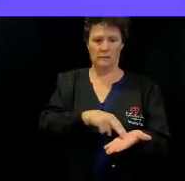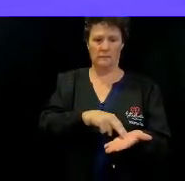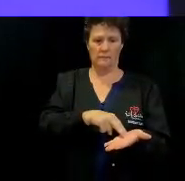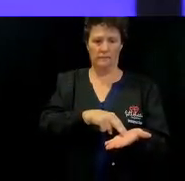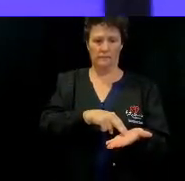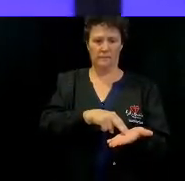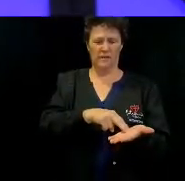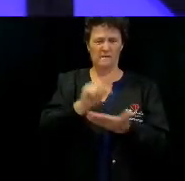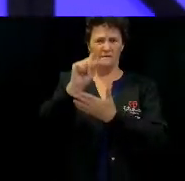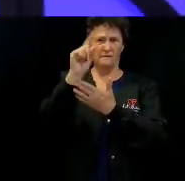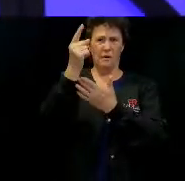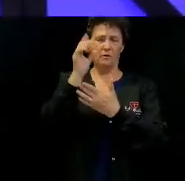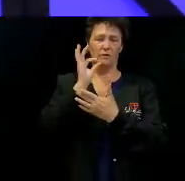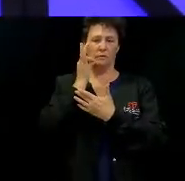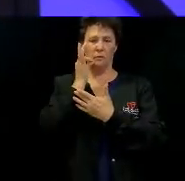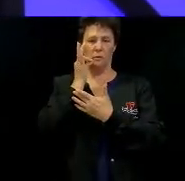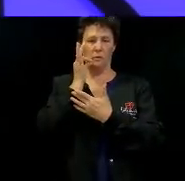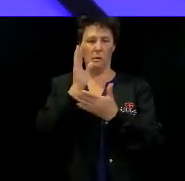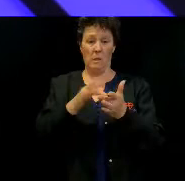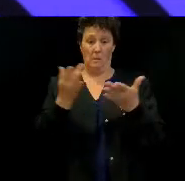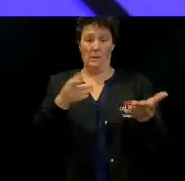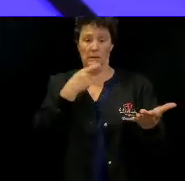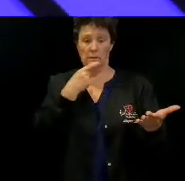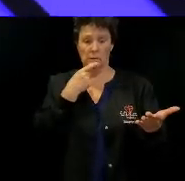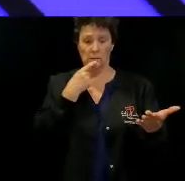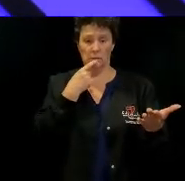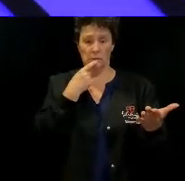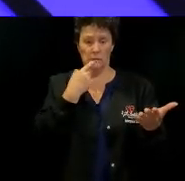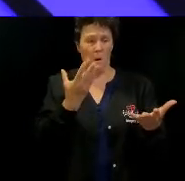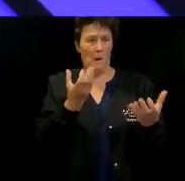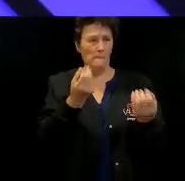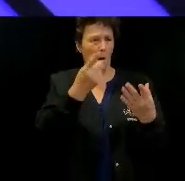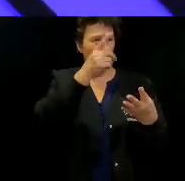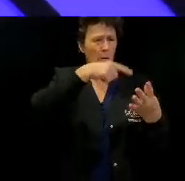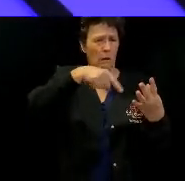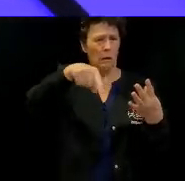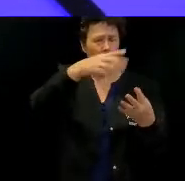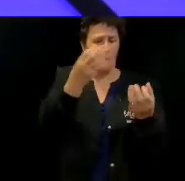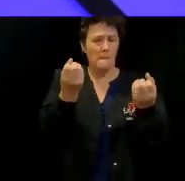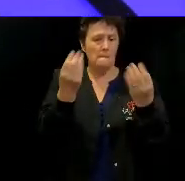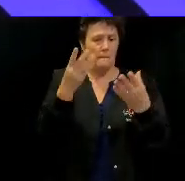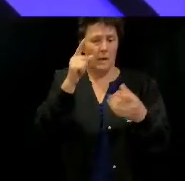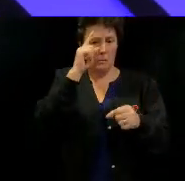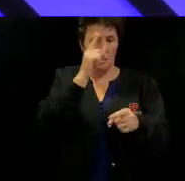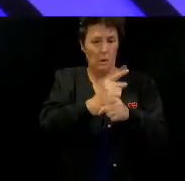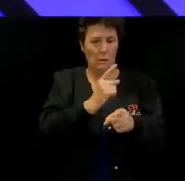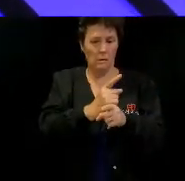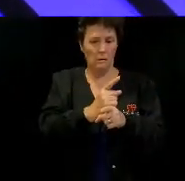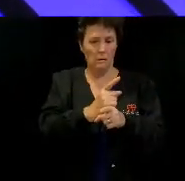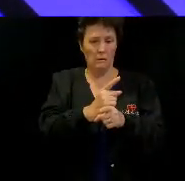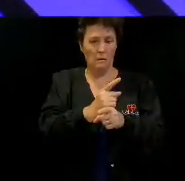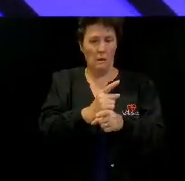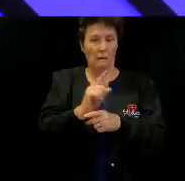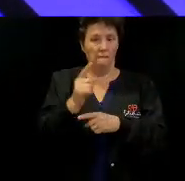He was the first fruits, the Bible says, among many brethren. The first fruit from the dead.